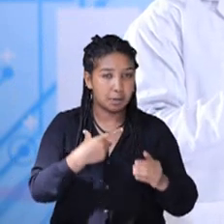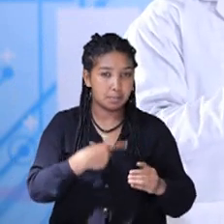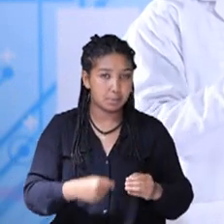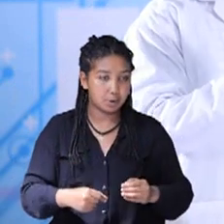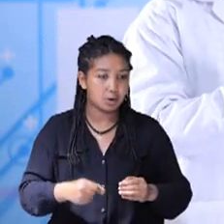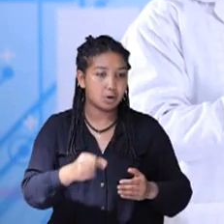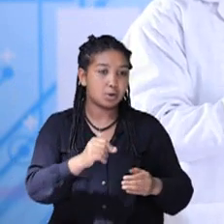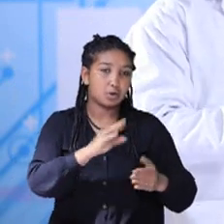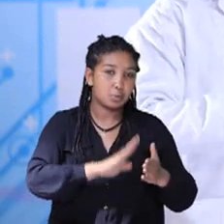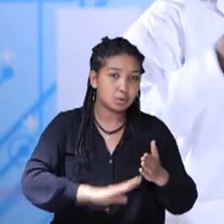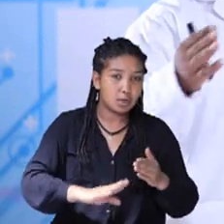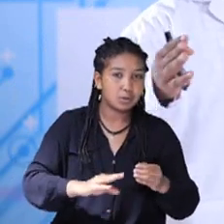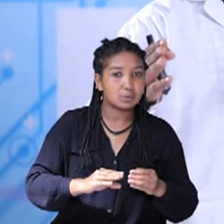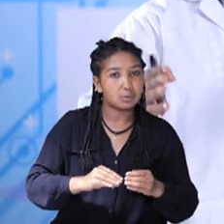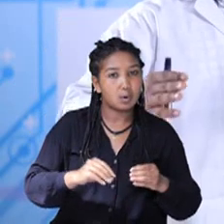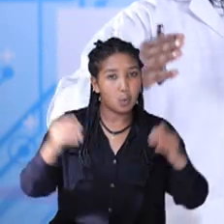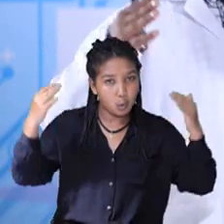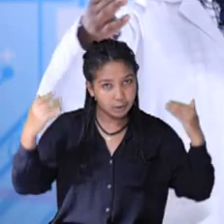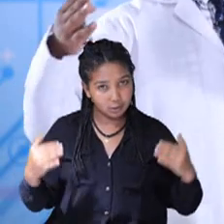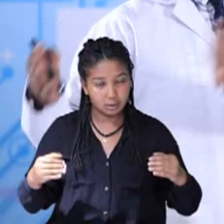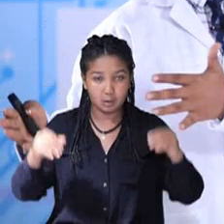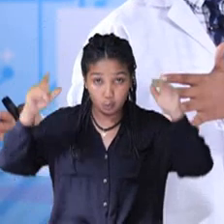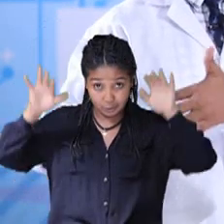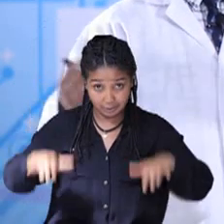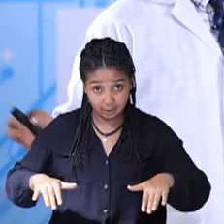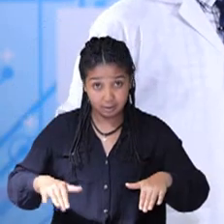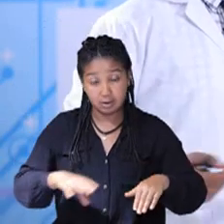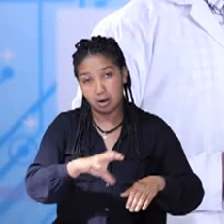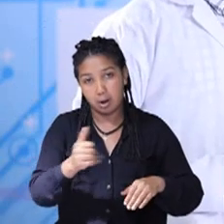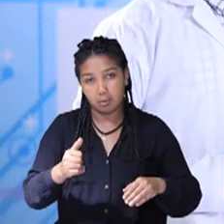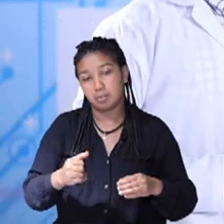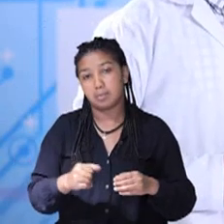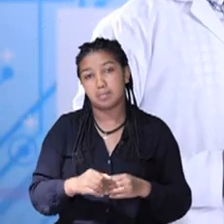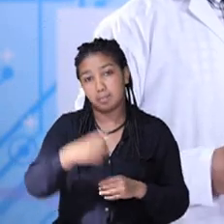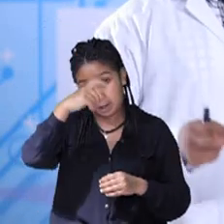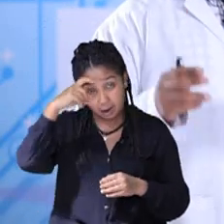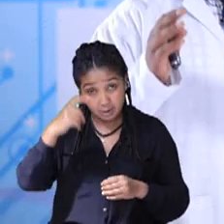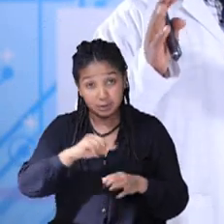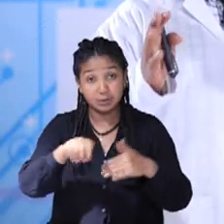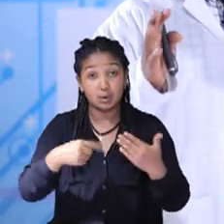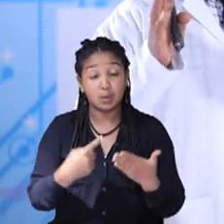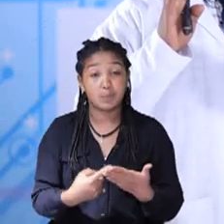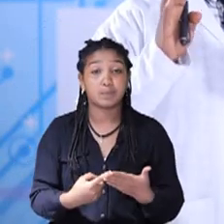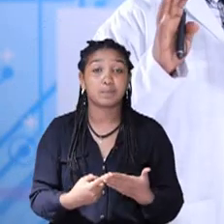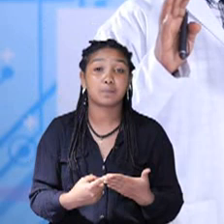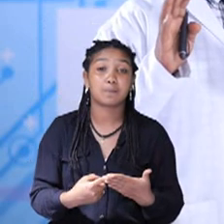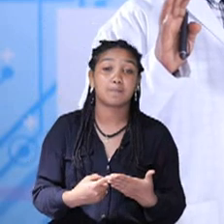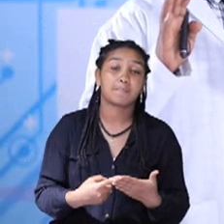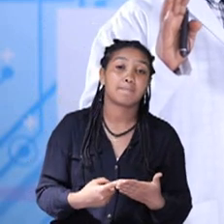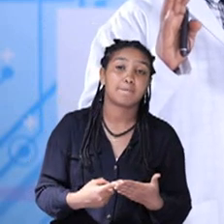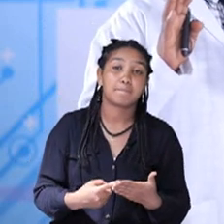members reproduce at winter, some may reproduce at summer, and so on. So by